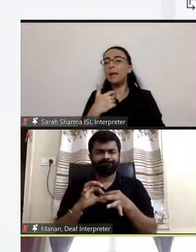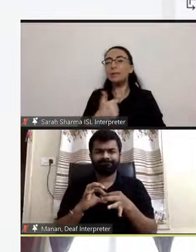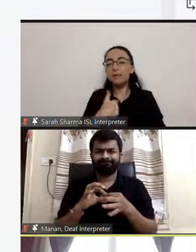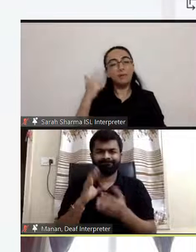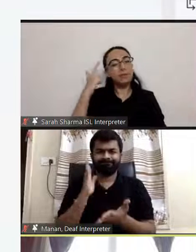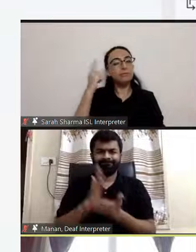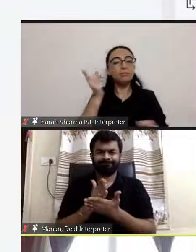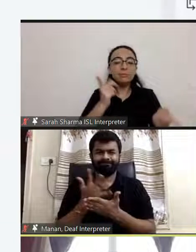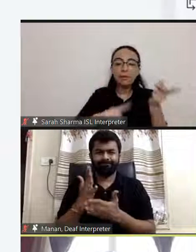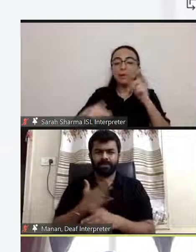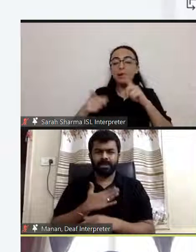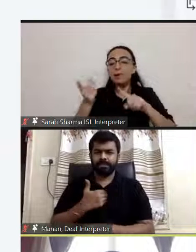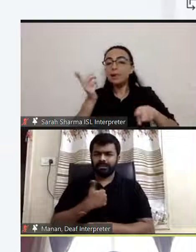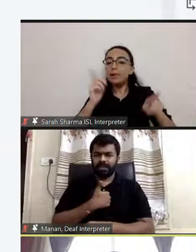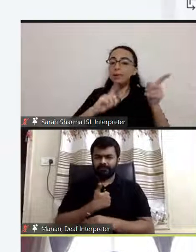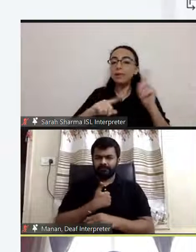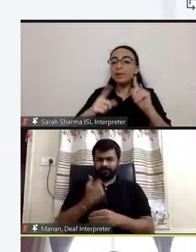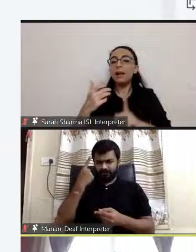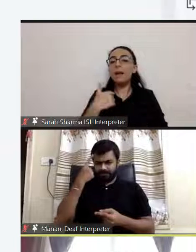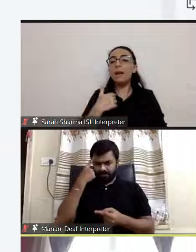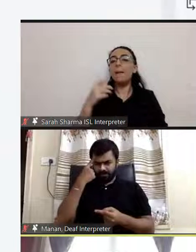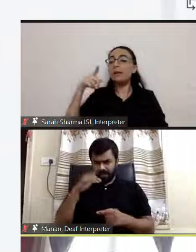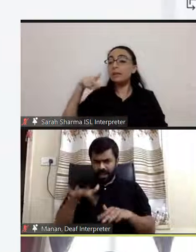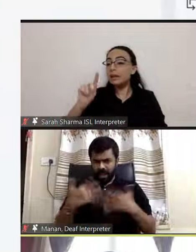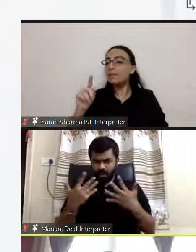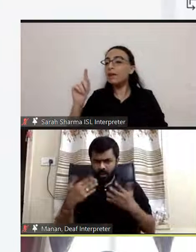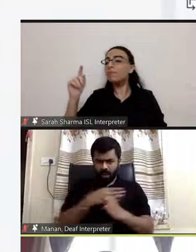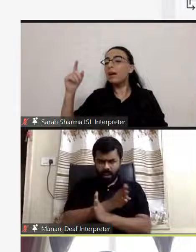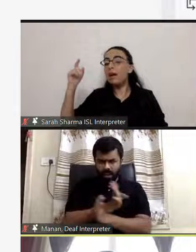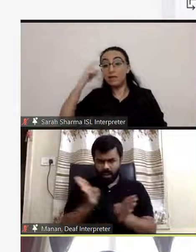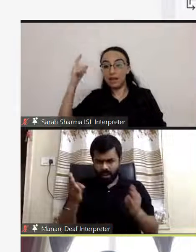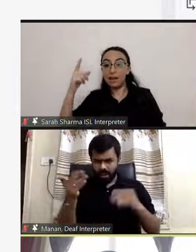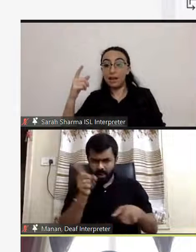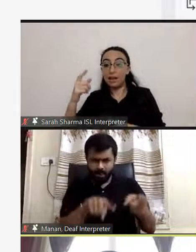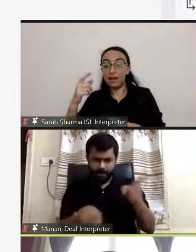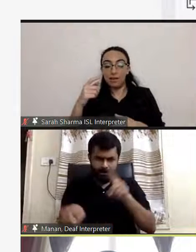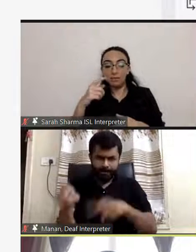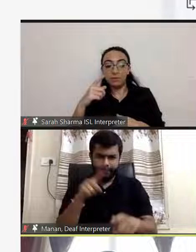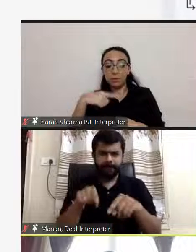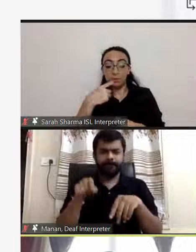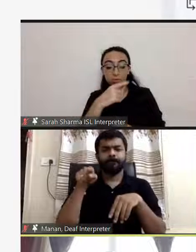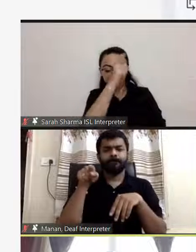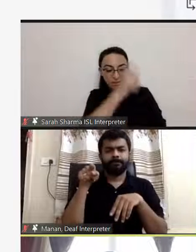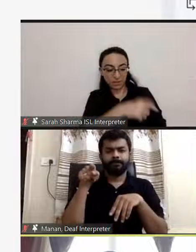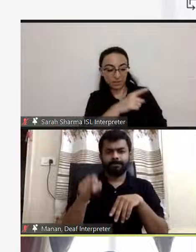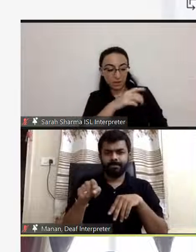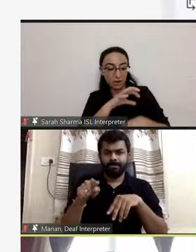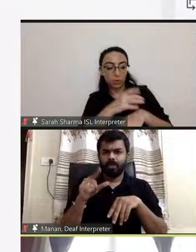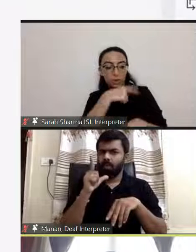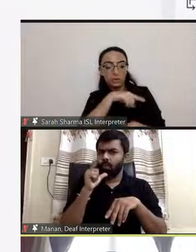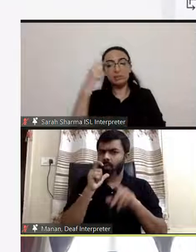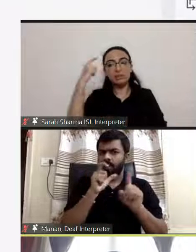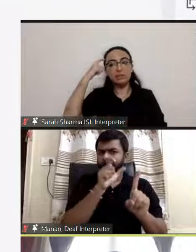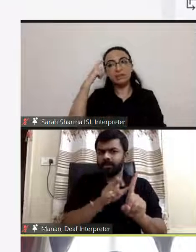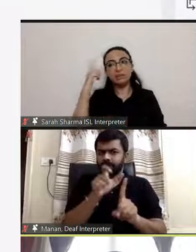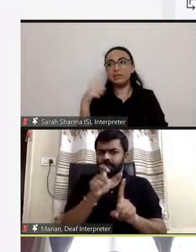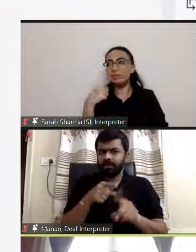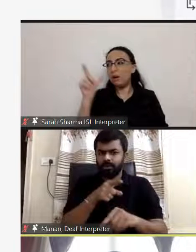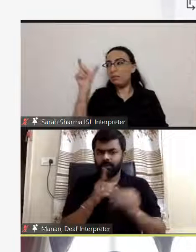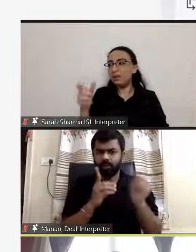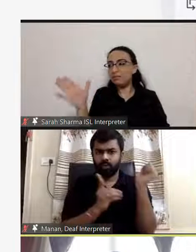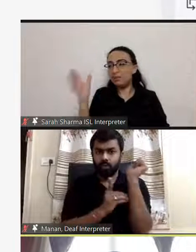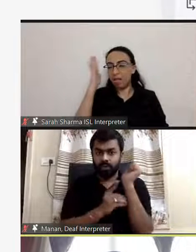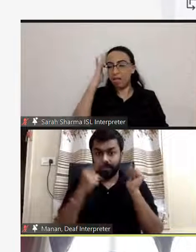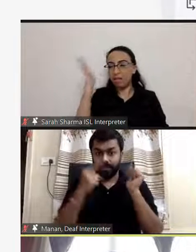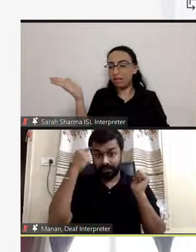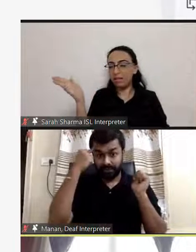try to remove from the head of the health professionals who have a tradition. I mean, they